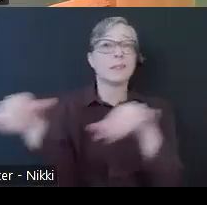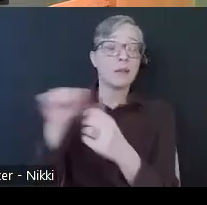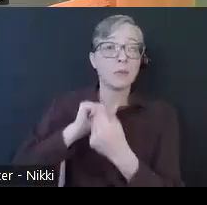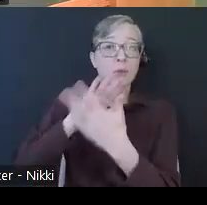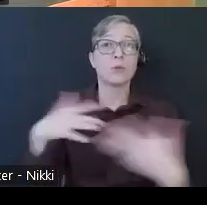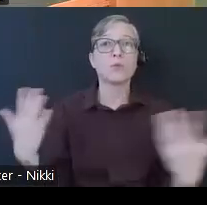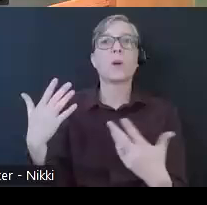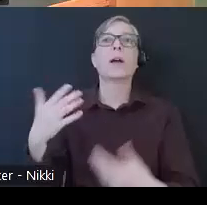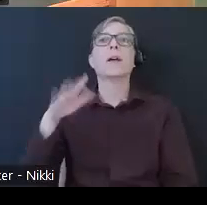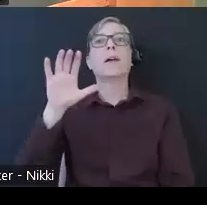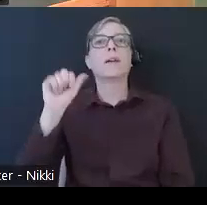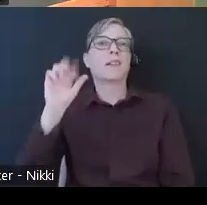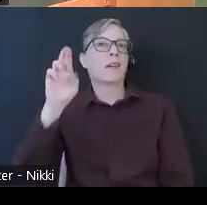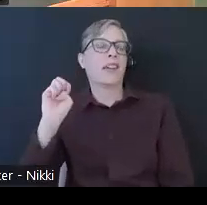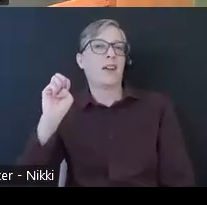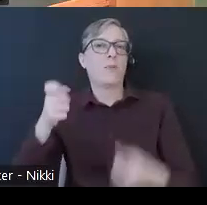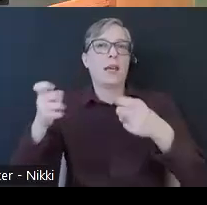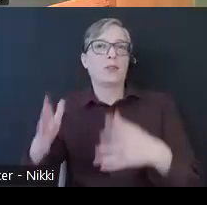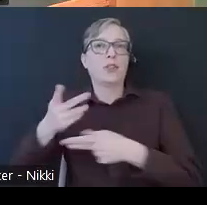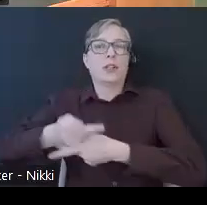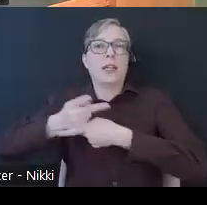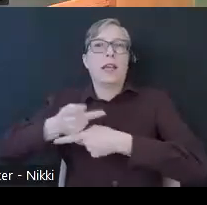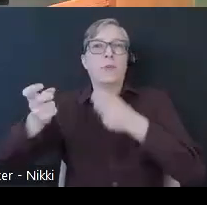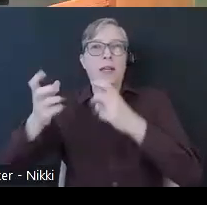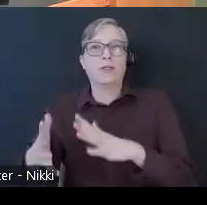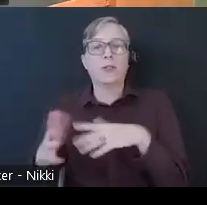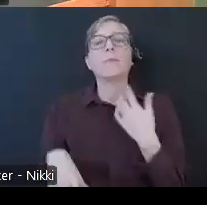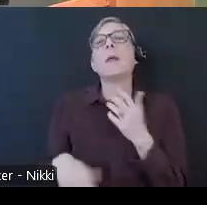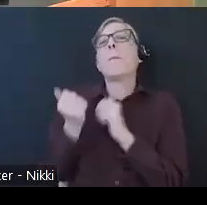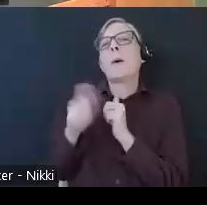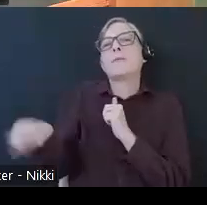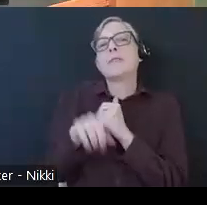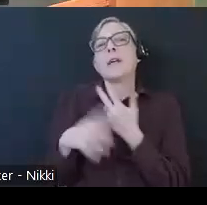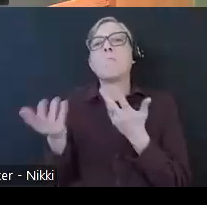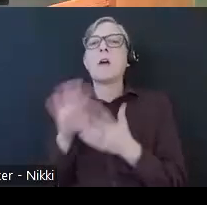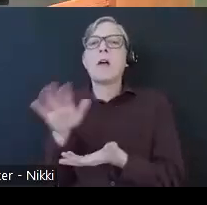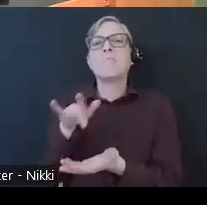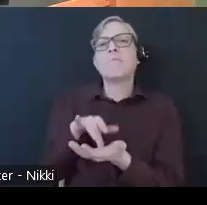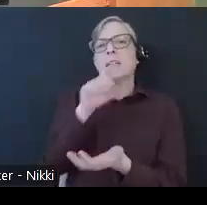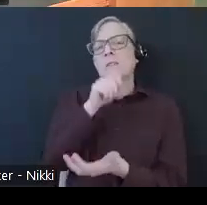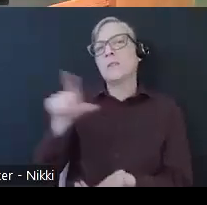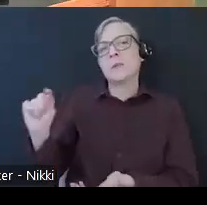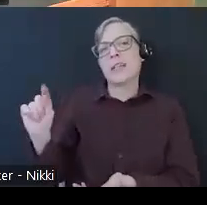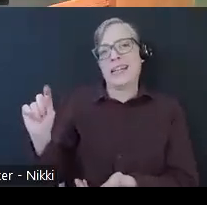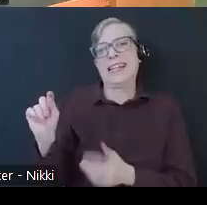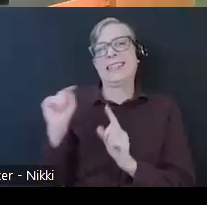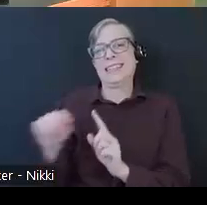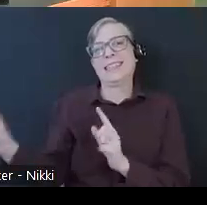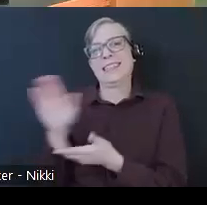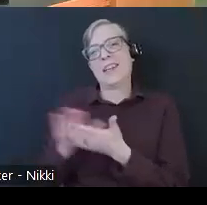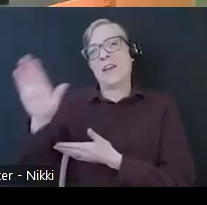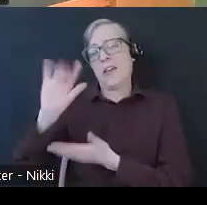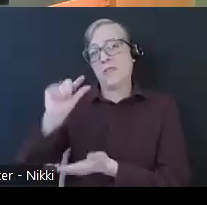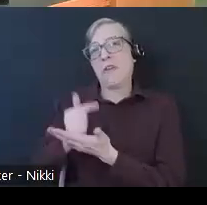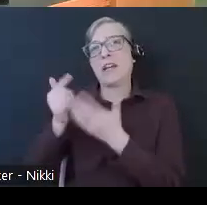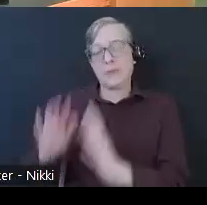graduates, generally in their mid-20s, who called patients up repeatedly and to check how they were doing,